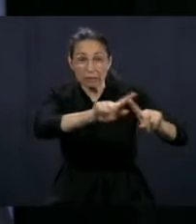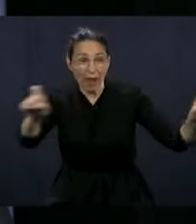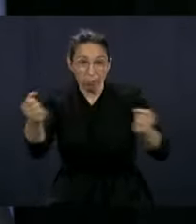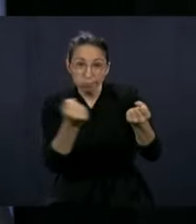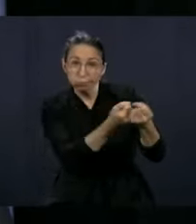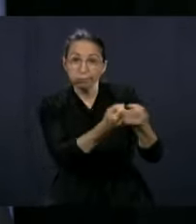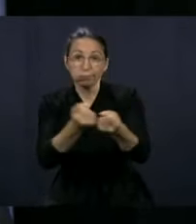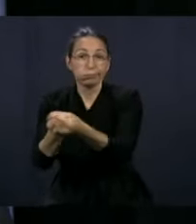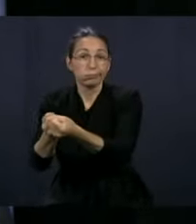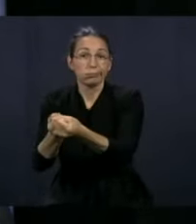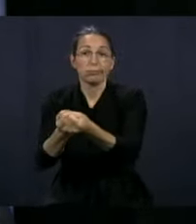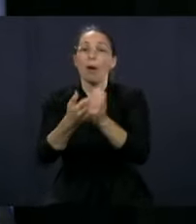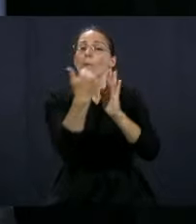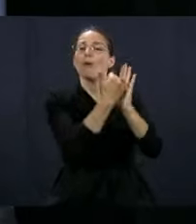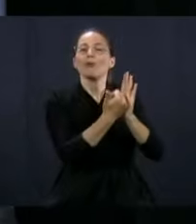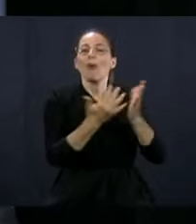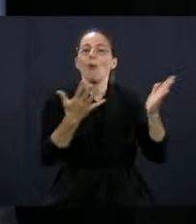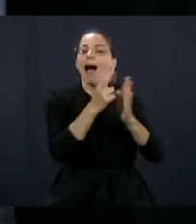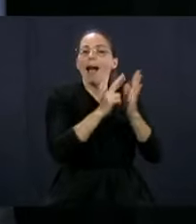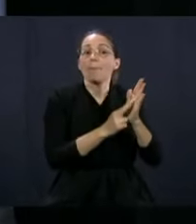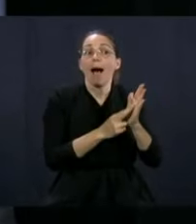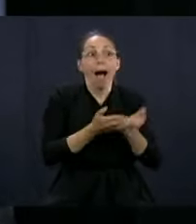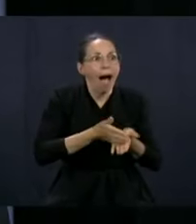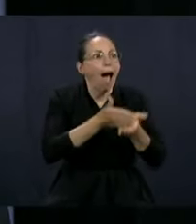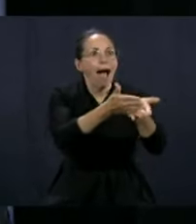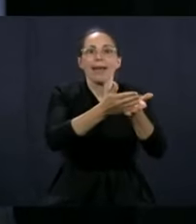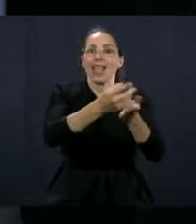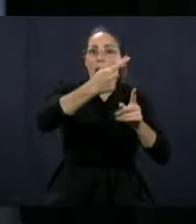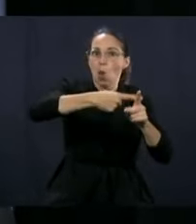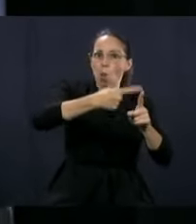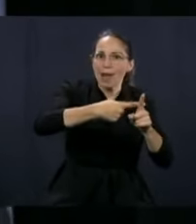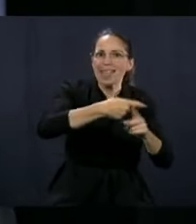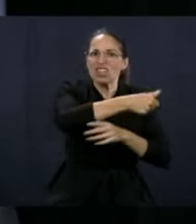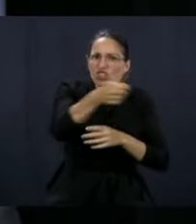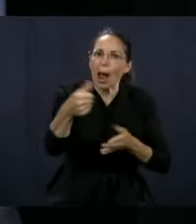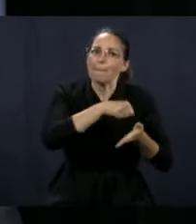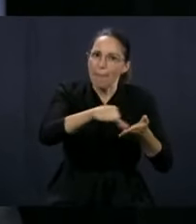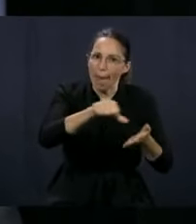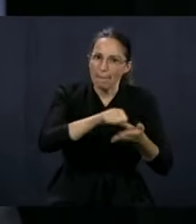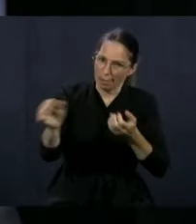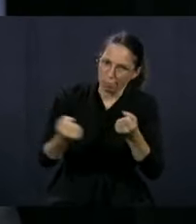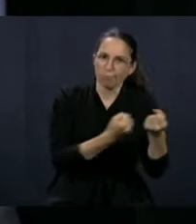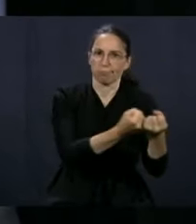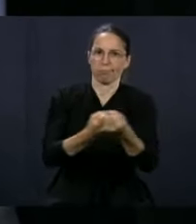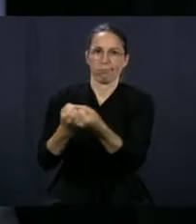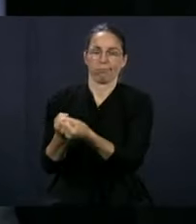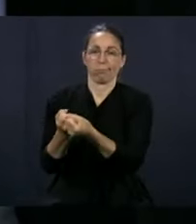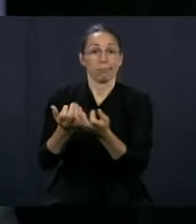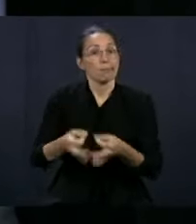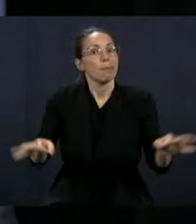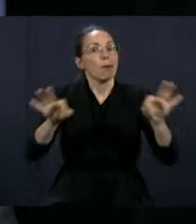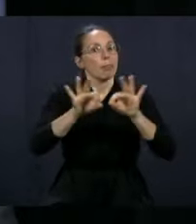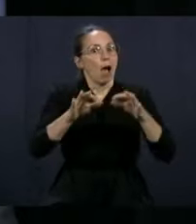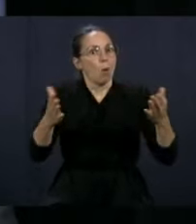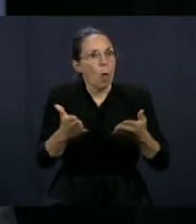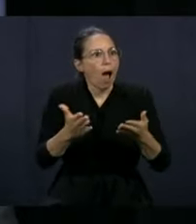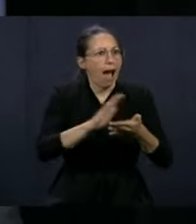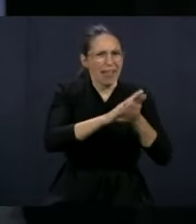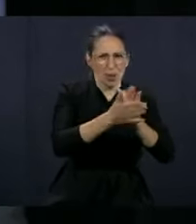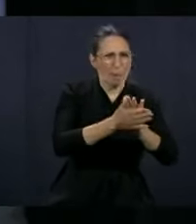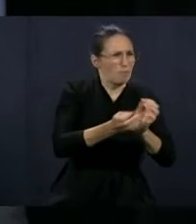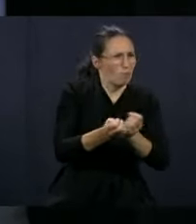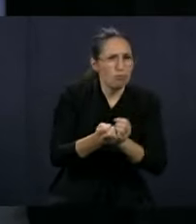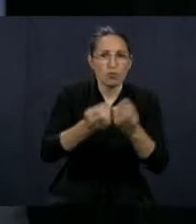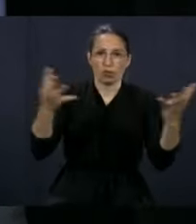of measures, for example, helping them with rents. But it is important that as many businesses